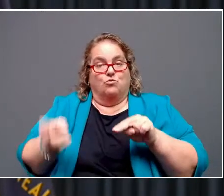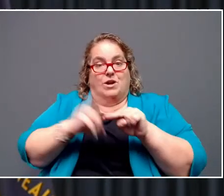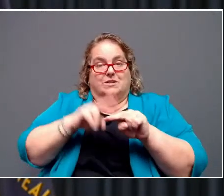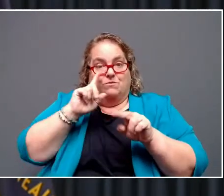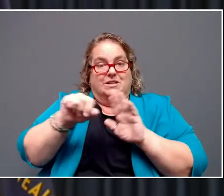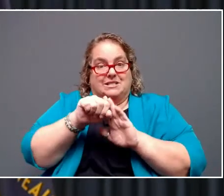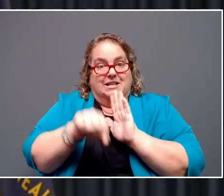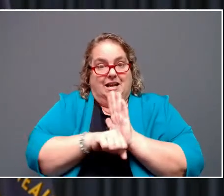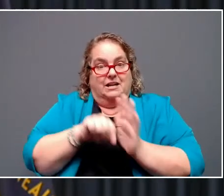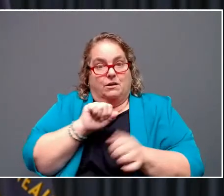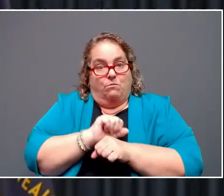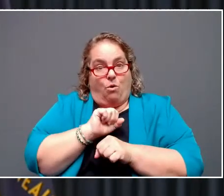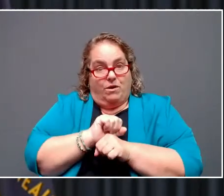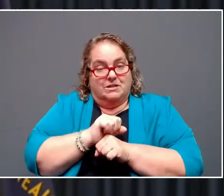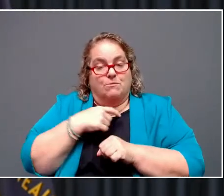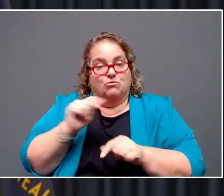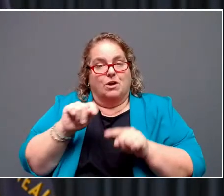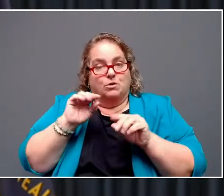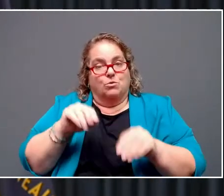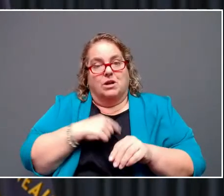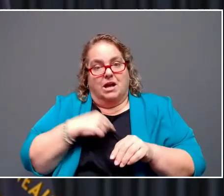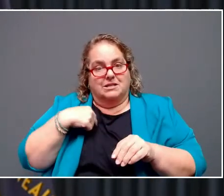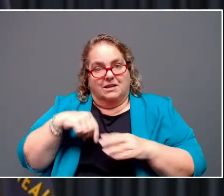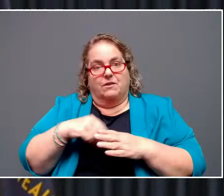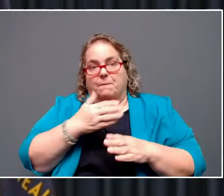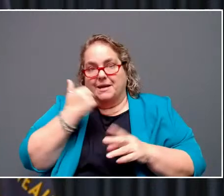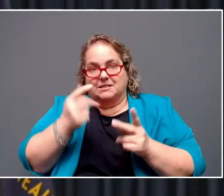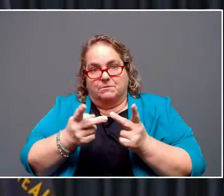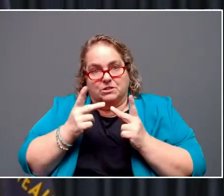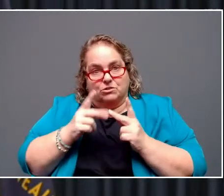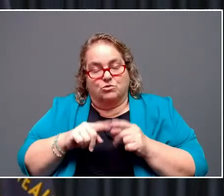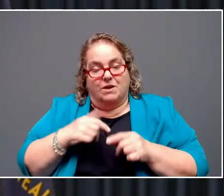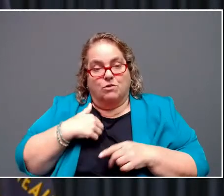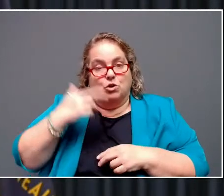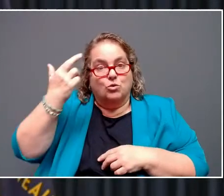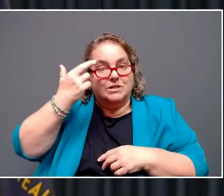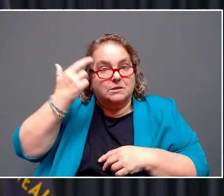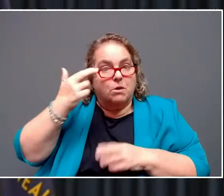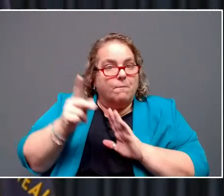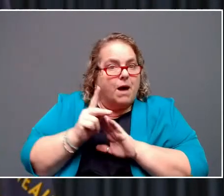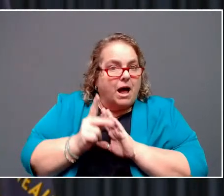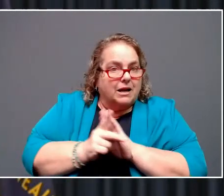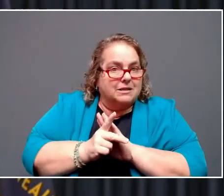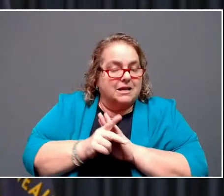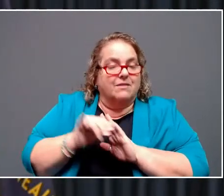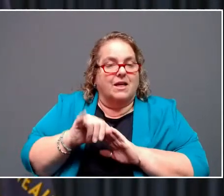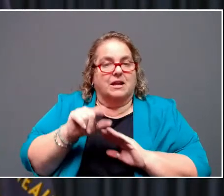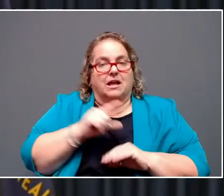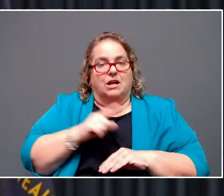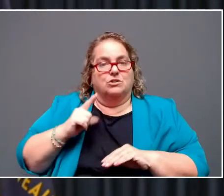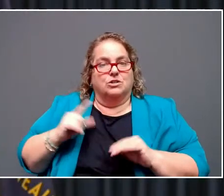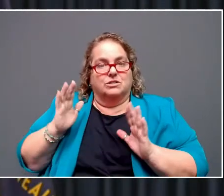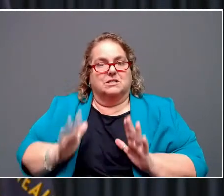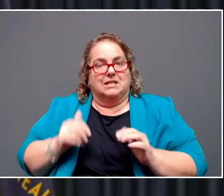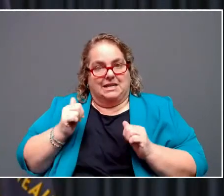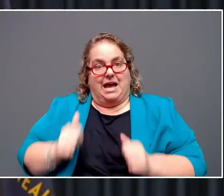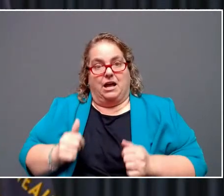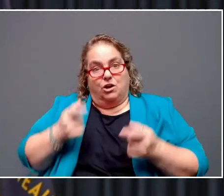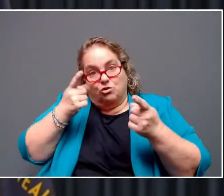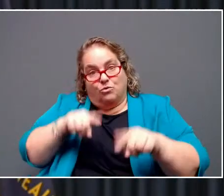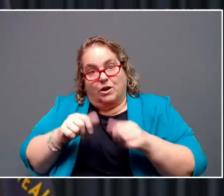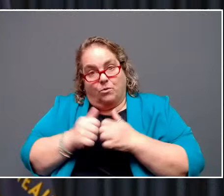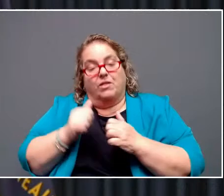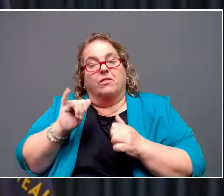trying to put us in the best position to have reasonable policies that the legislature can also agree with, that ultimately